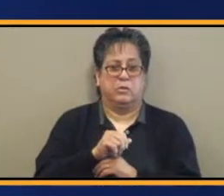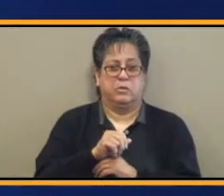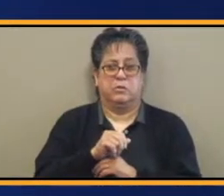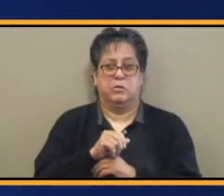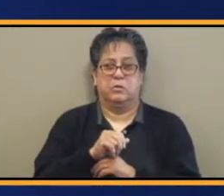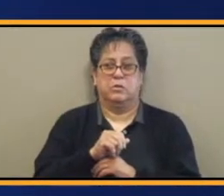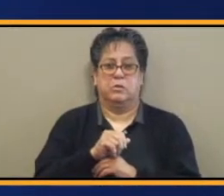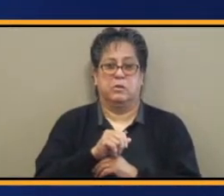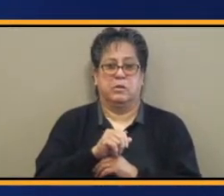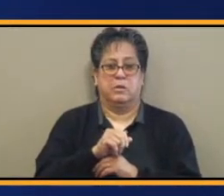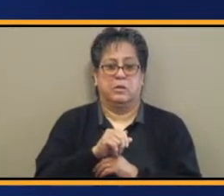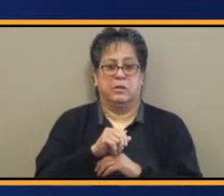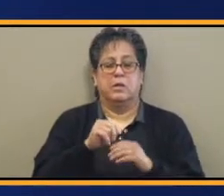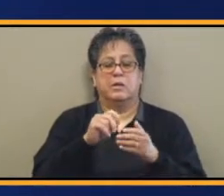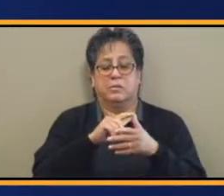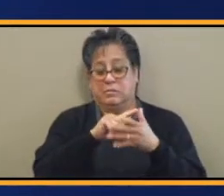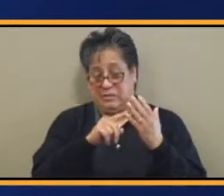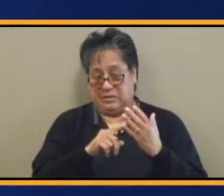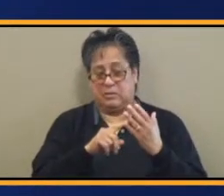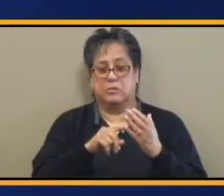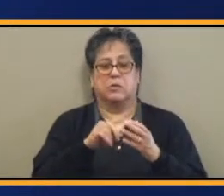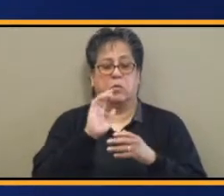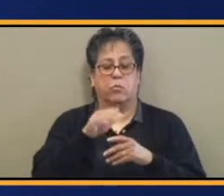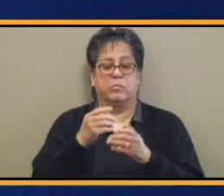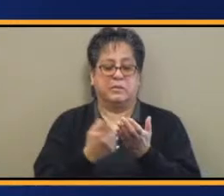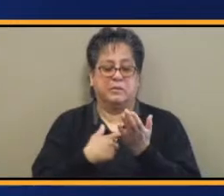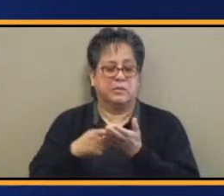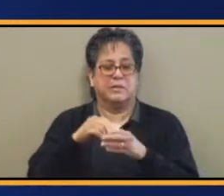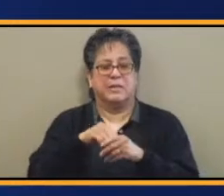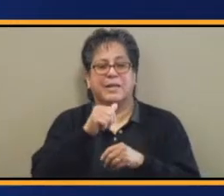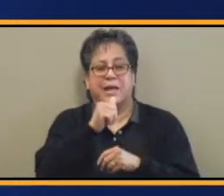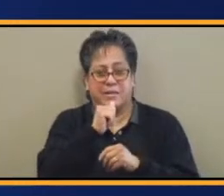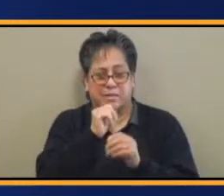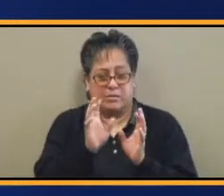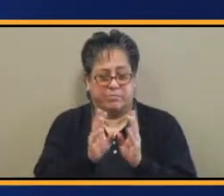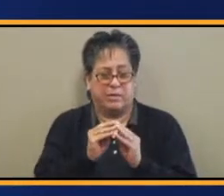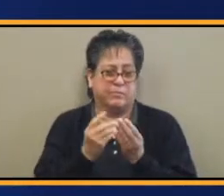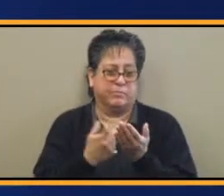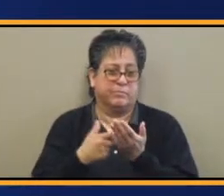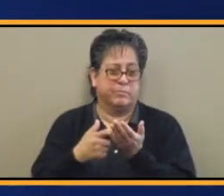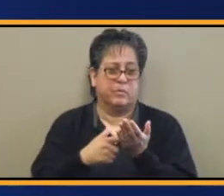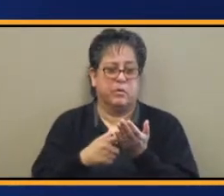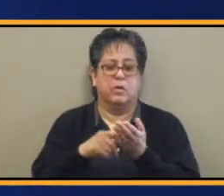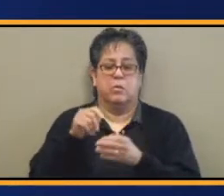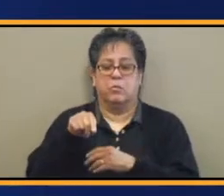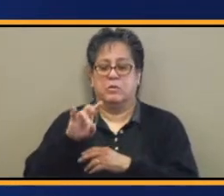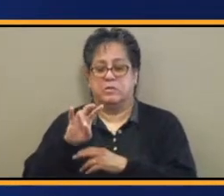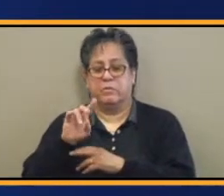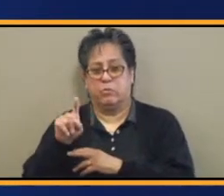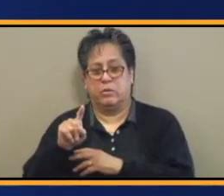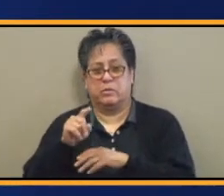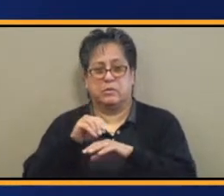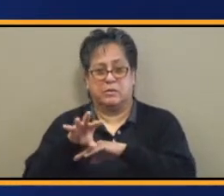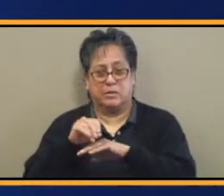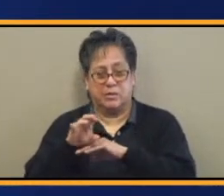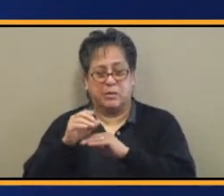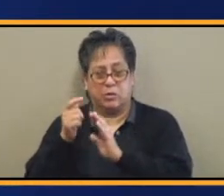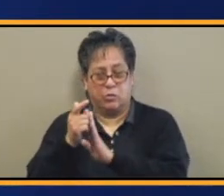551.072. These items are taken into executive session under 551.071, consultation with